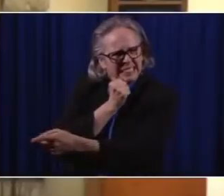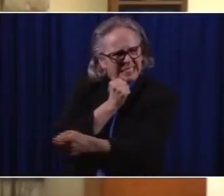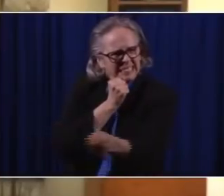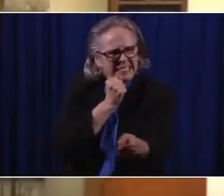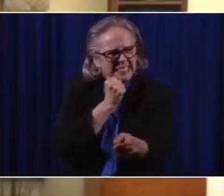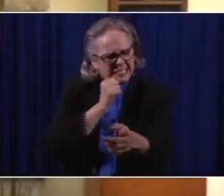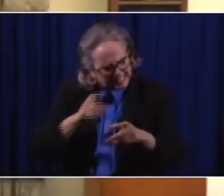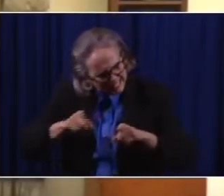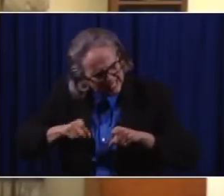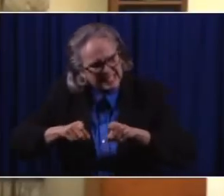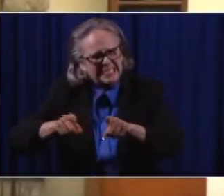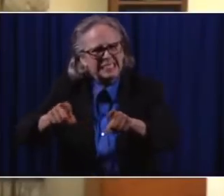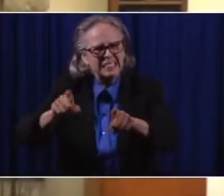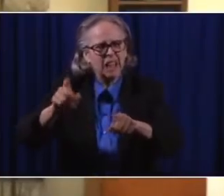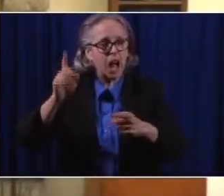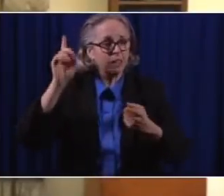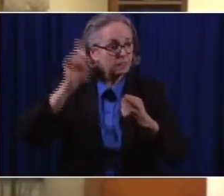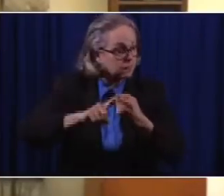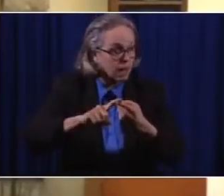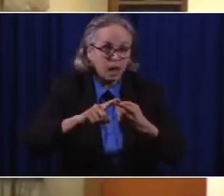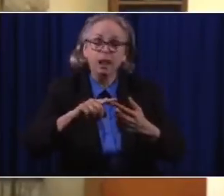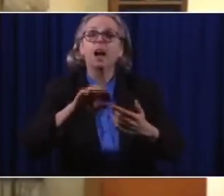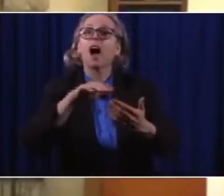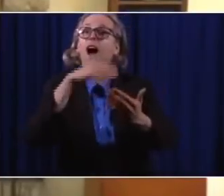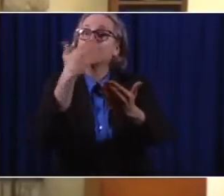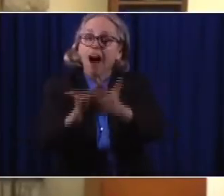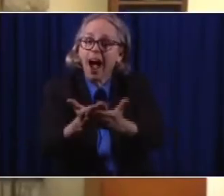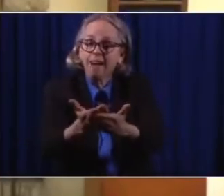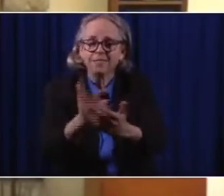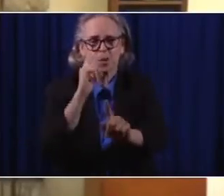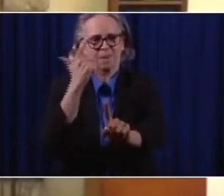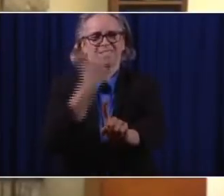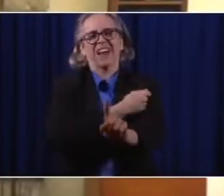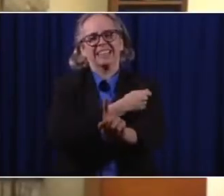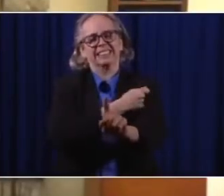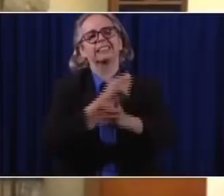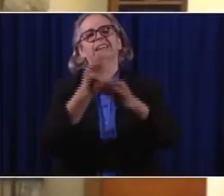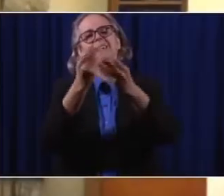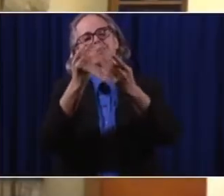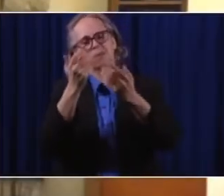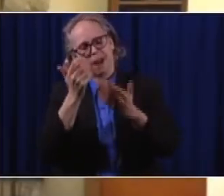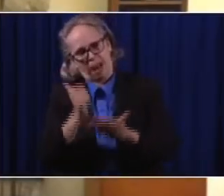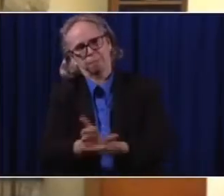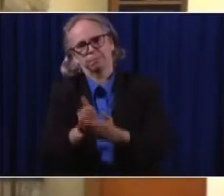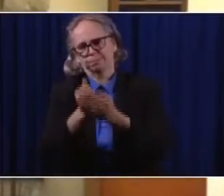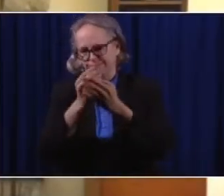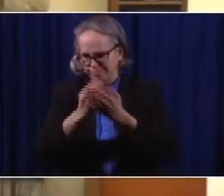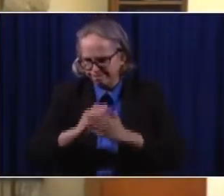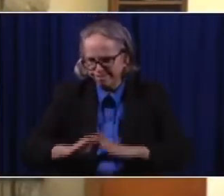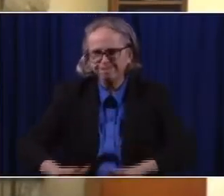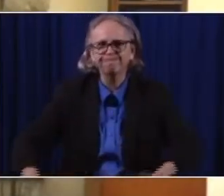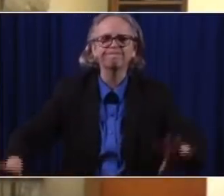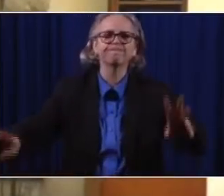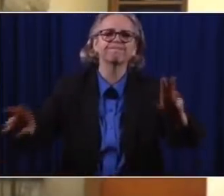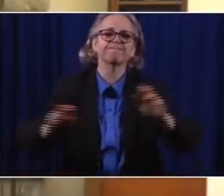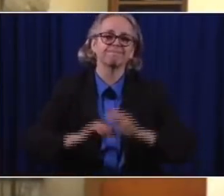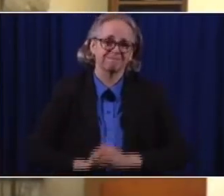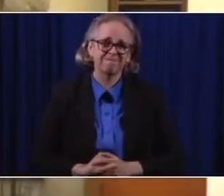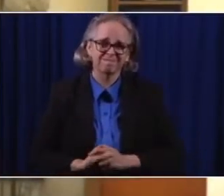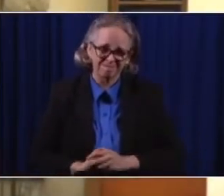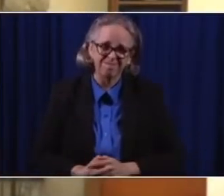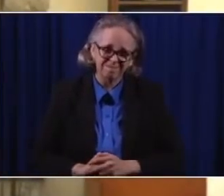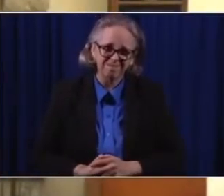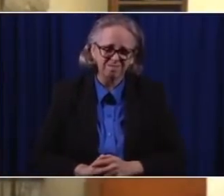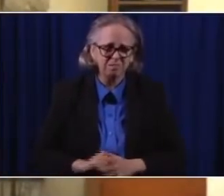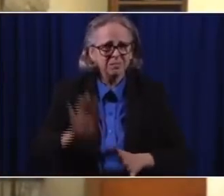on. And it remains the most important thing that we can do, and the thing that will really matter the most is, frankly,